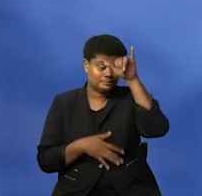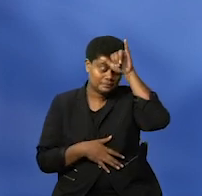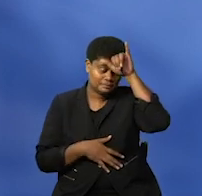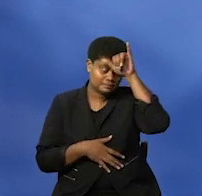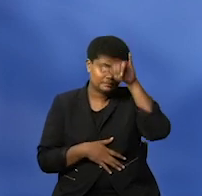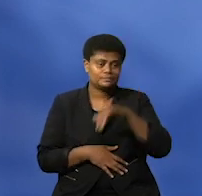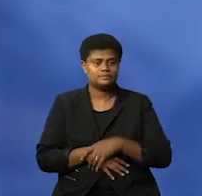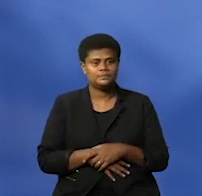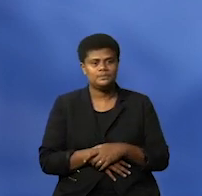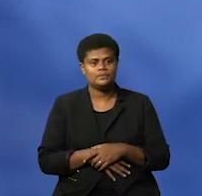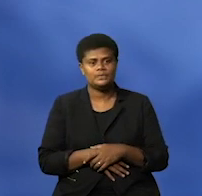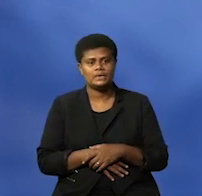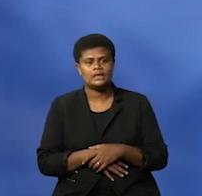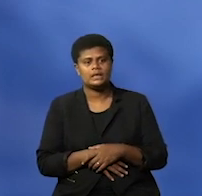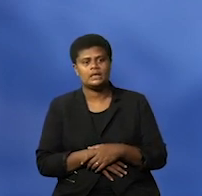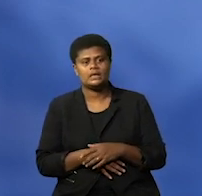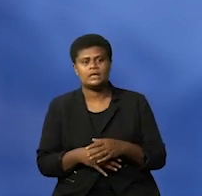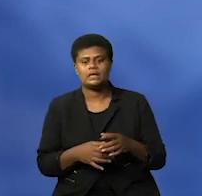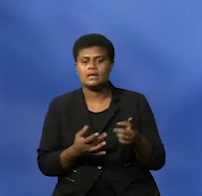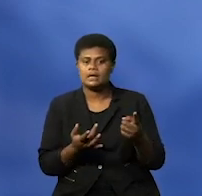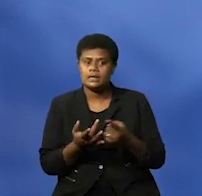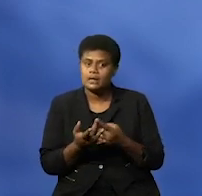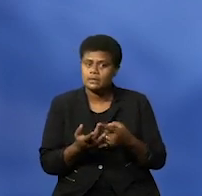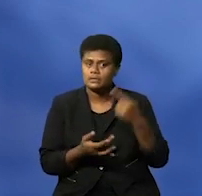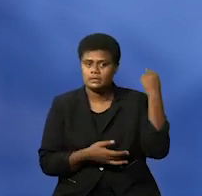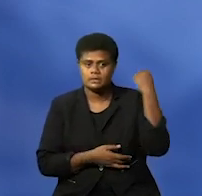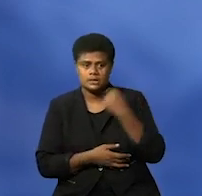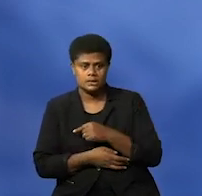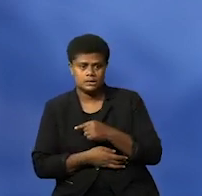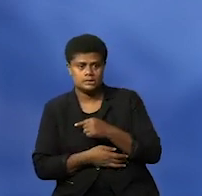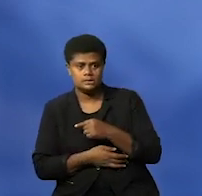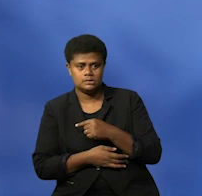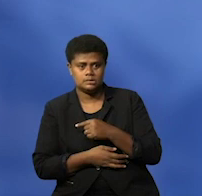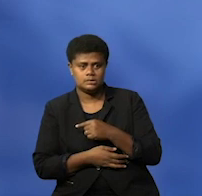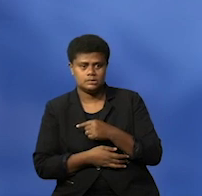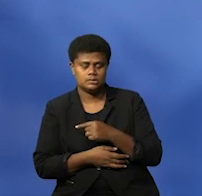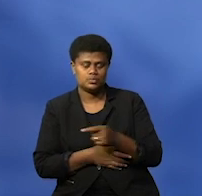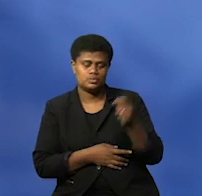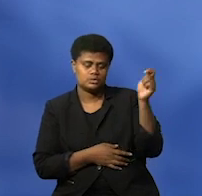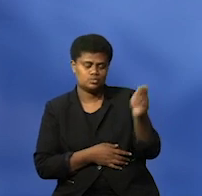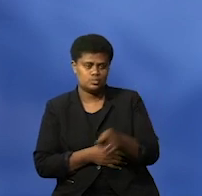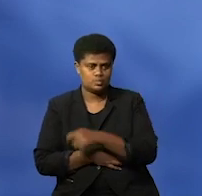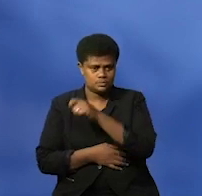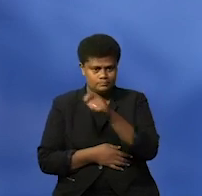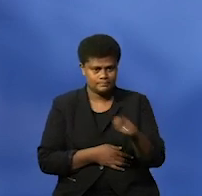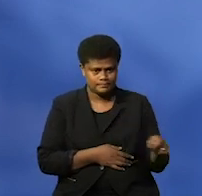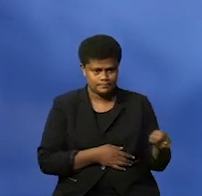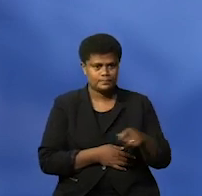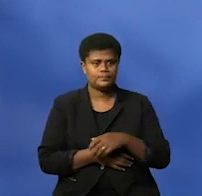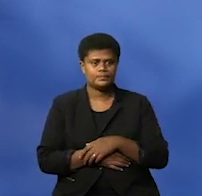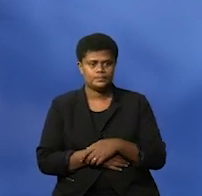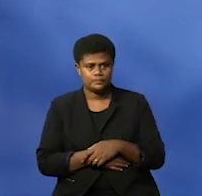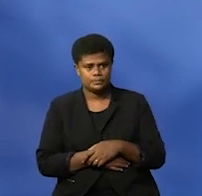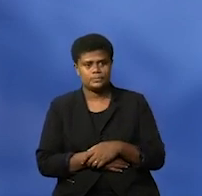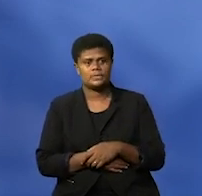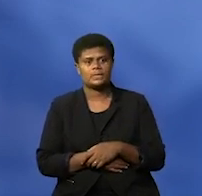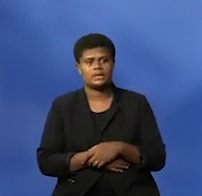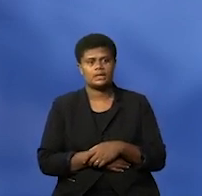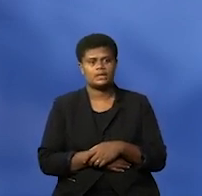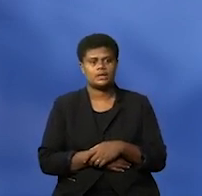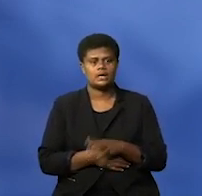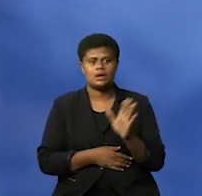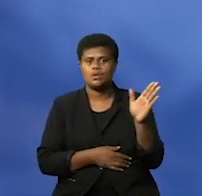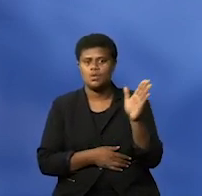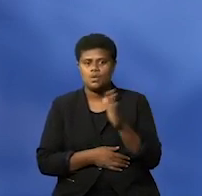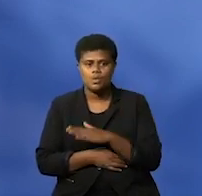burning with brimstone, and the rest were killed with the sword which proceeded from the mouth of him who sat on the horse, and all the